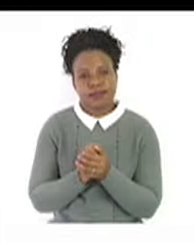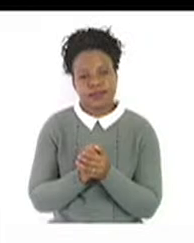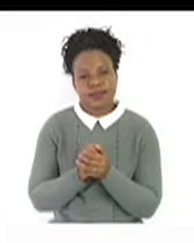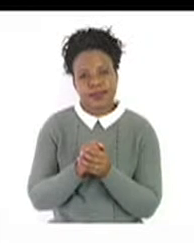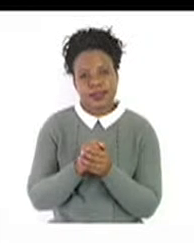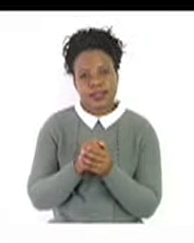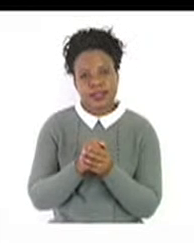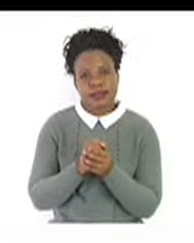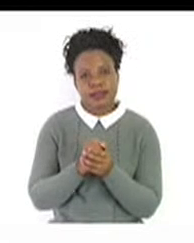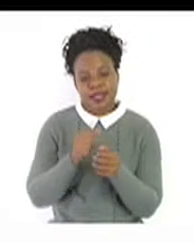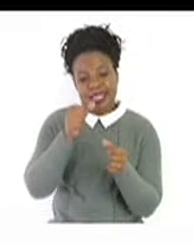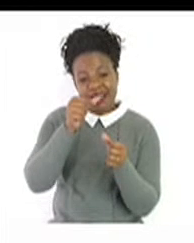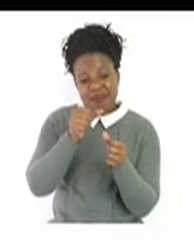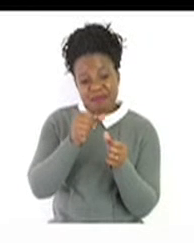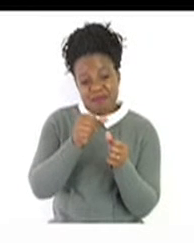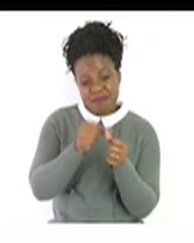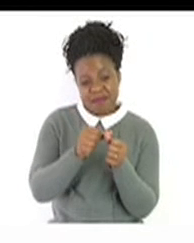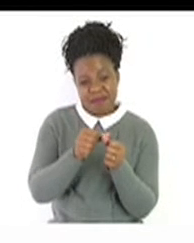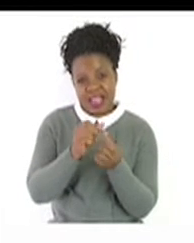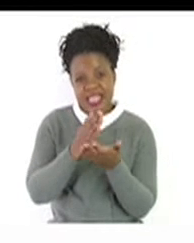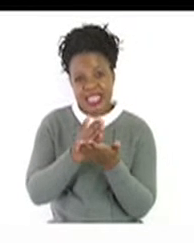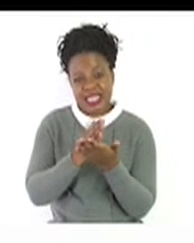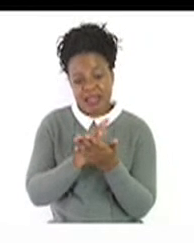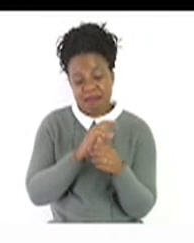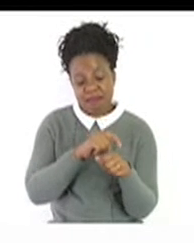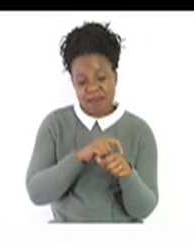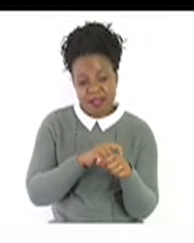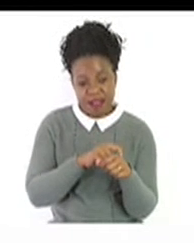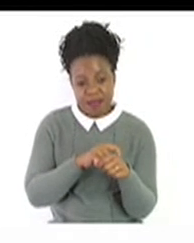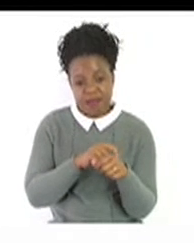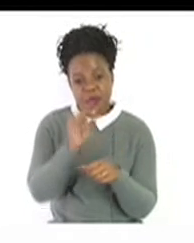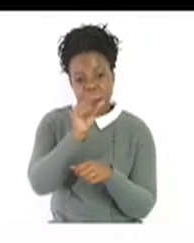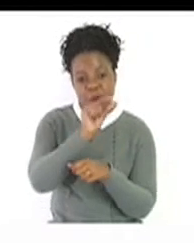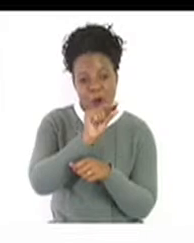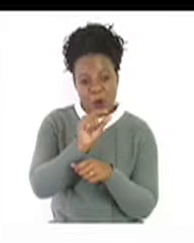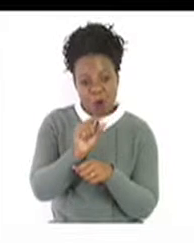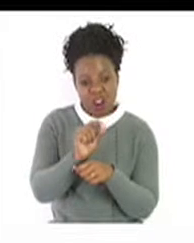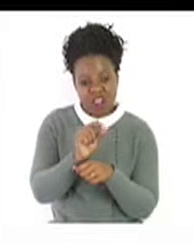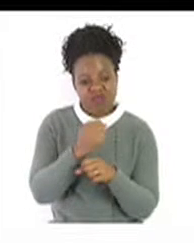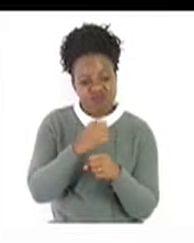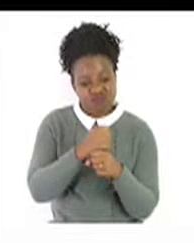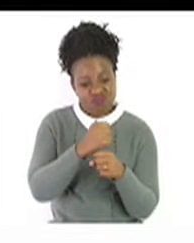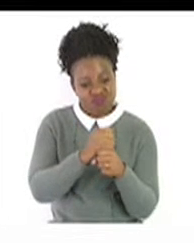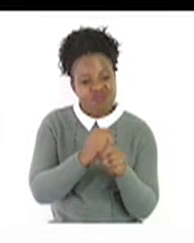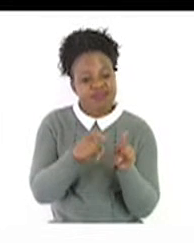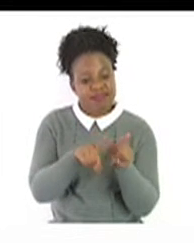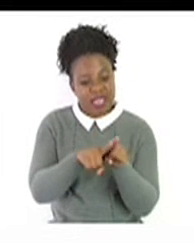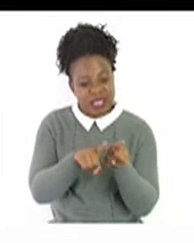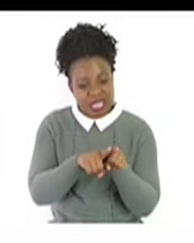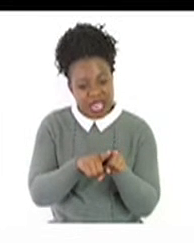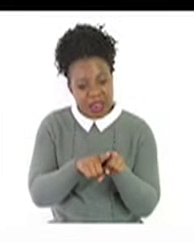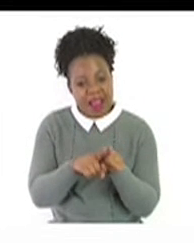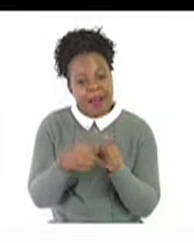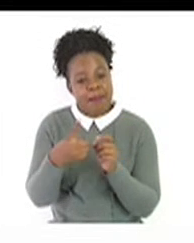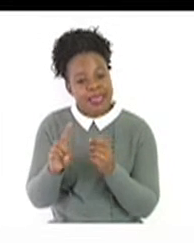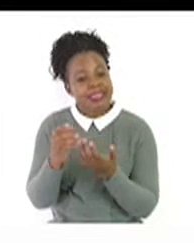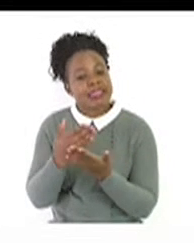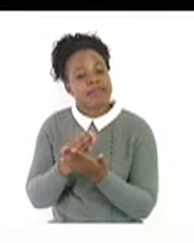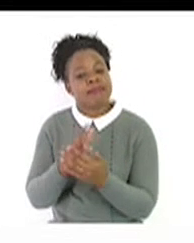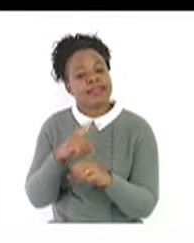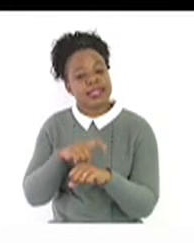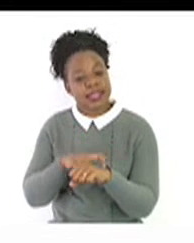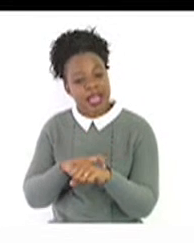same or change completely. The whole word spelling changes or the